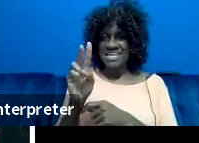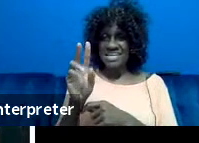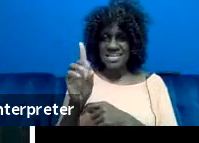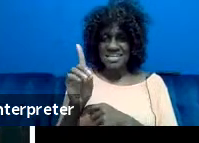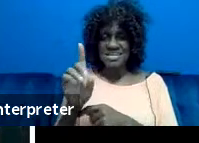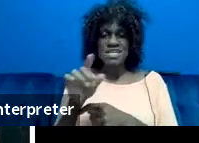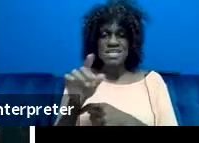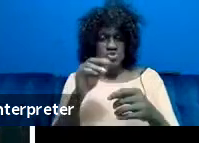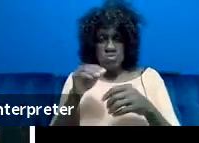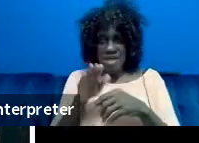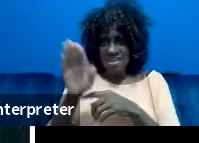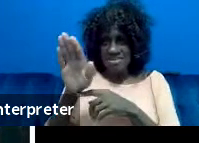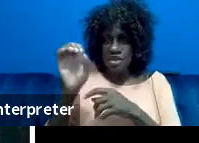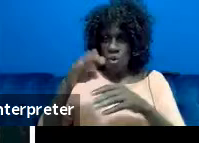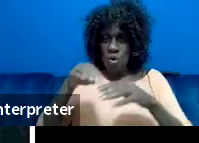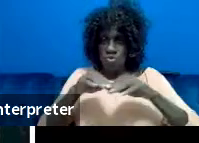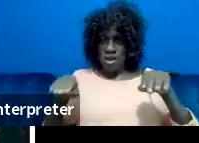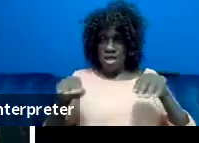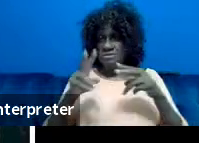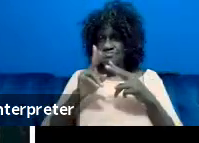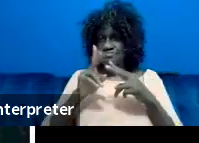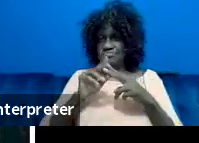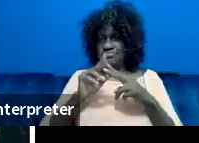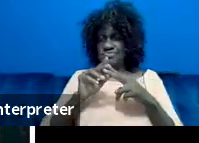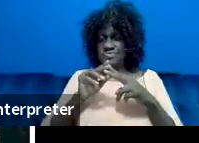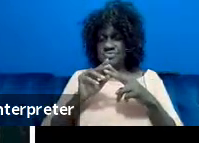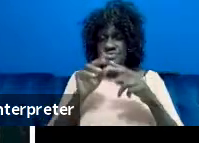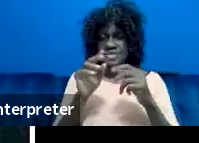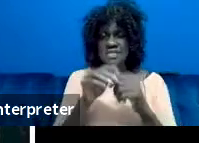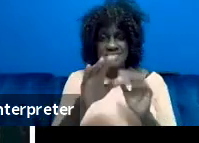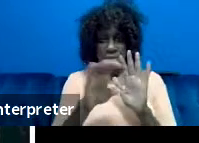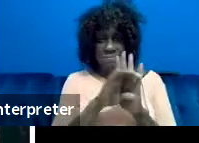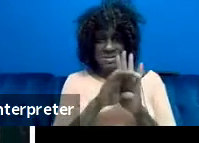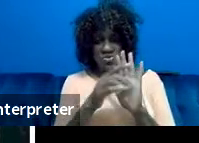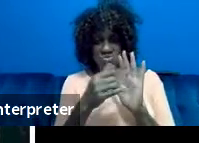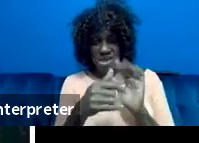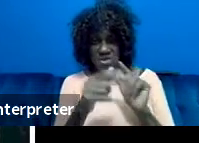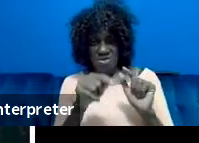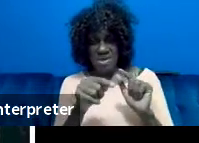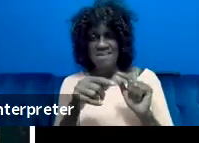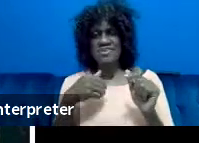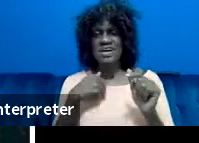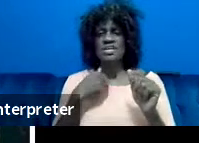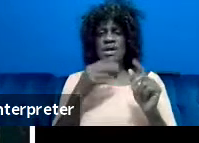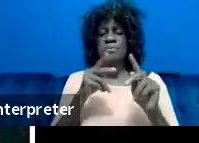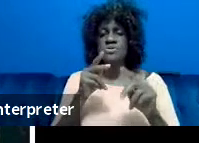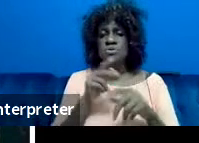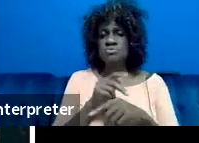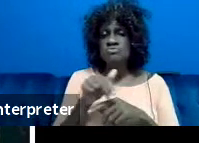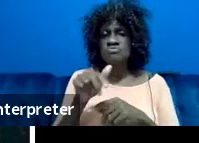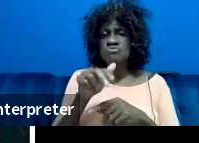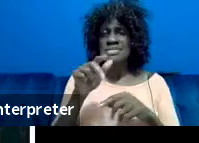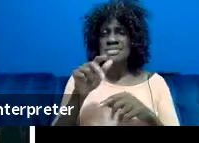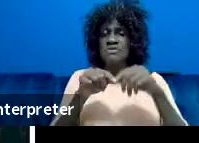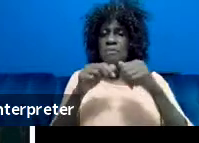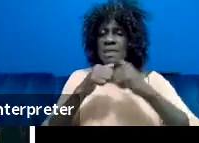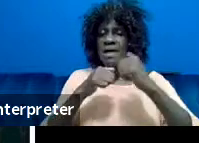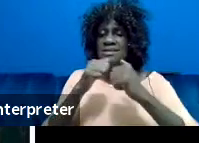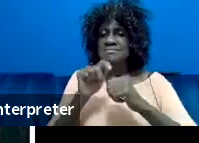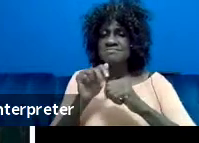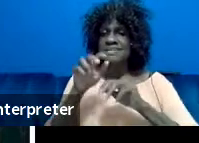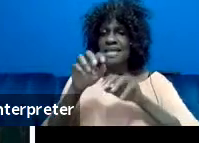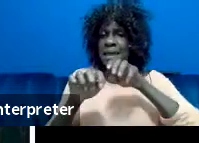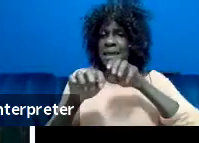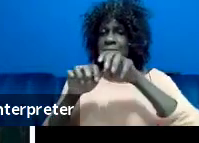You're either elevated or you're ground level. Okay, so in the picture that I'm showing, I have a young person that's going up a series of blocks, a climber.